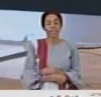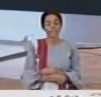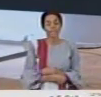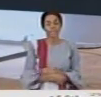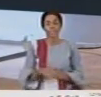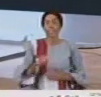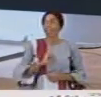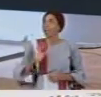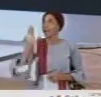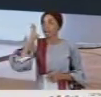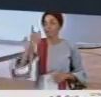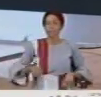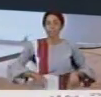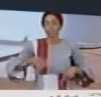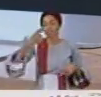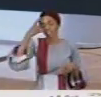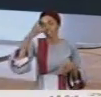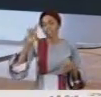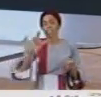Day after day.